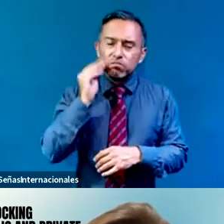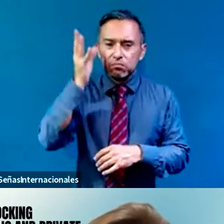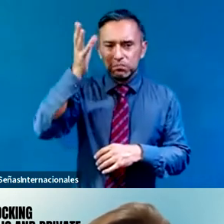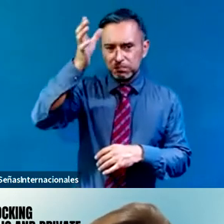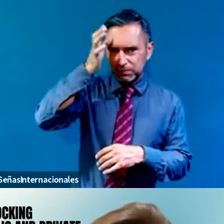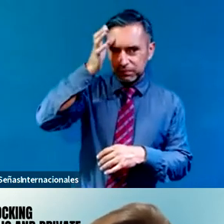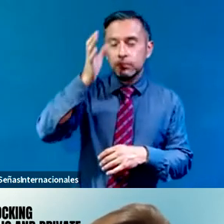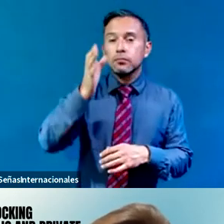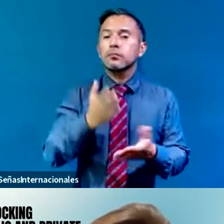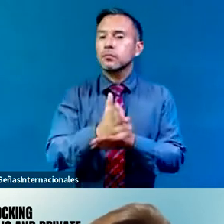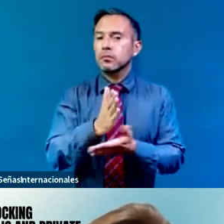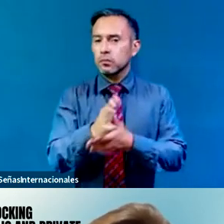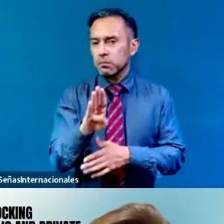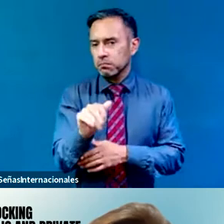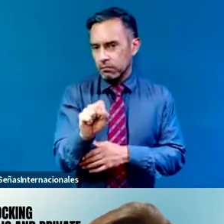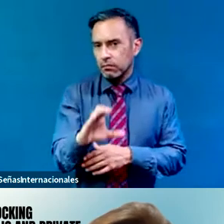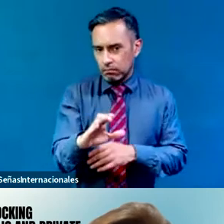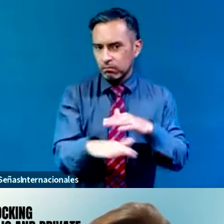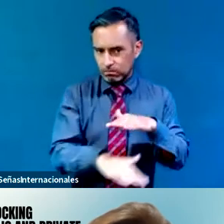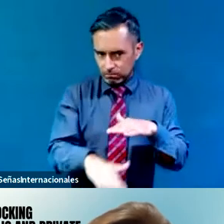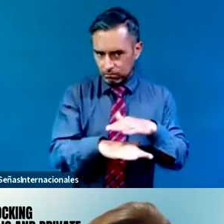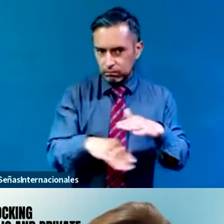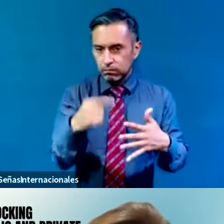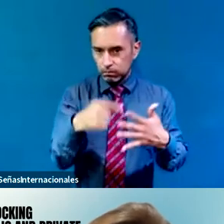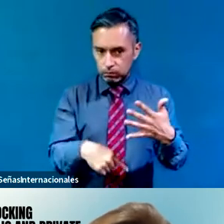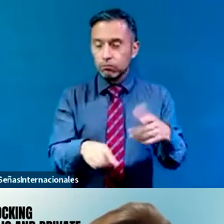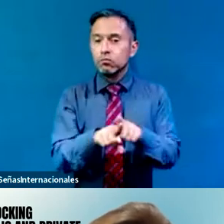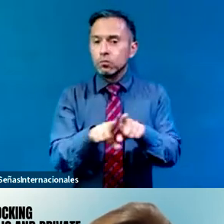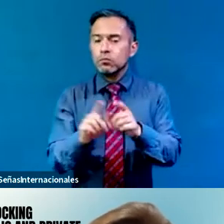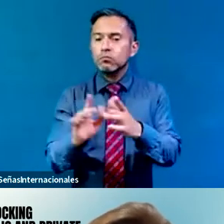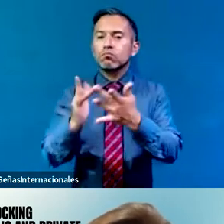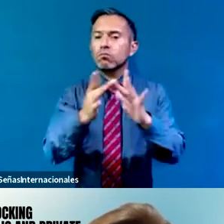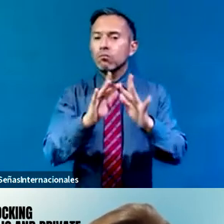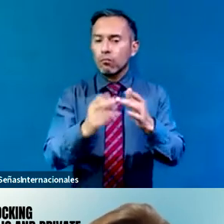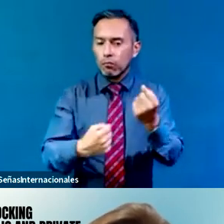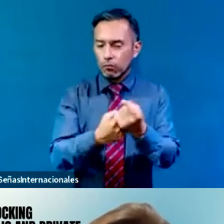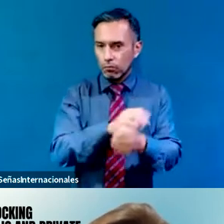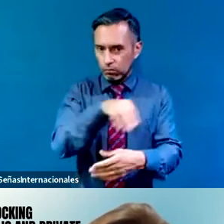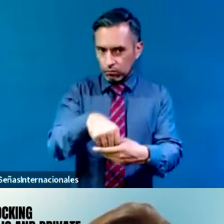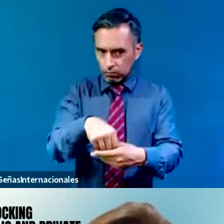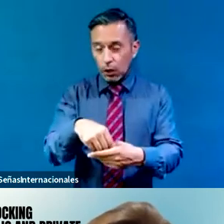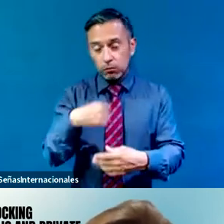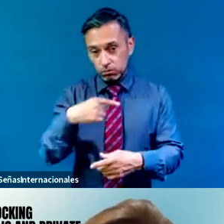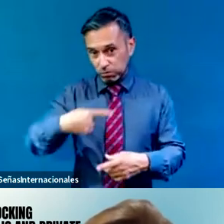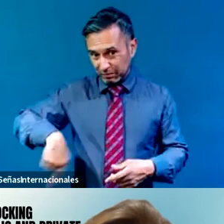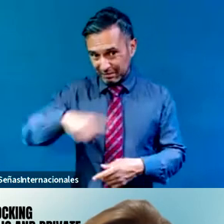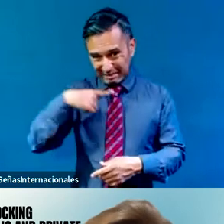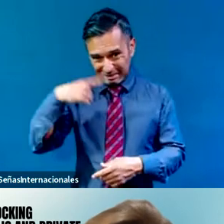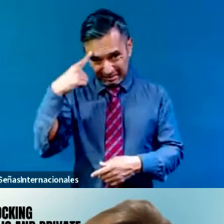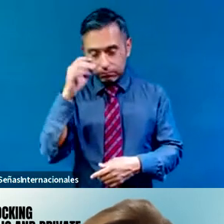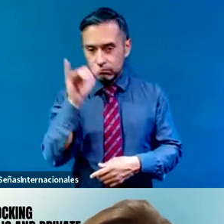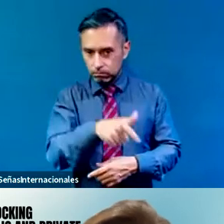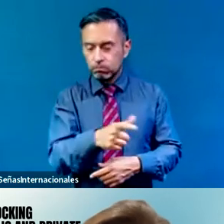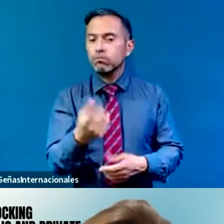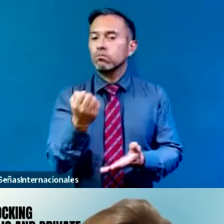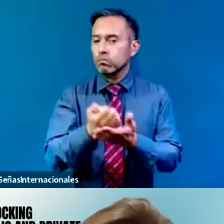believe in providing this economic empowerment. In the third priority of the Action Coalition, one of the most important to